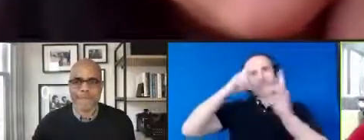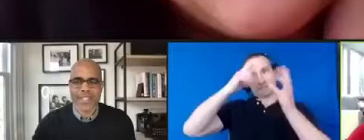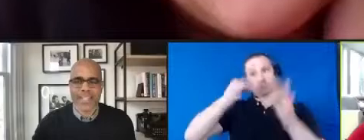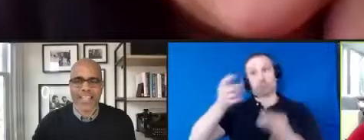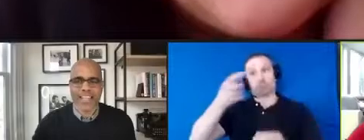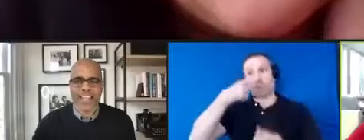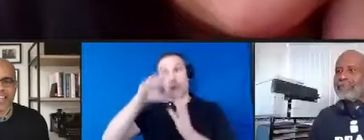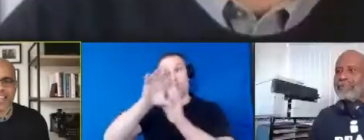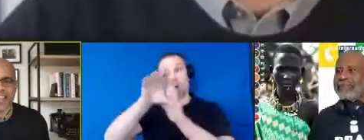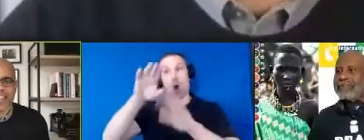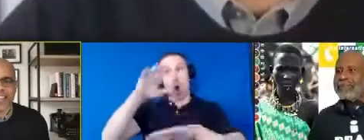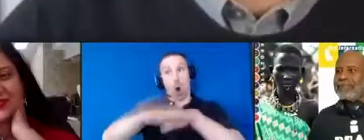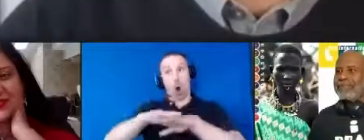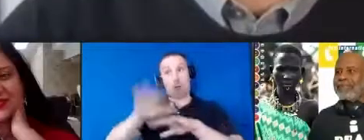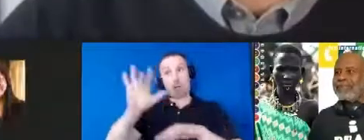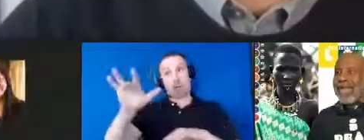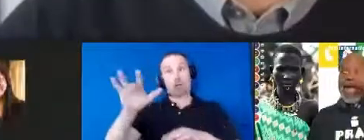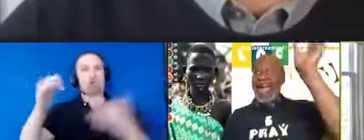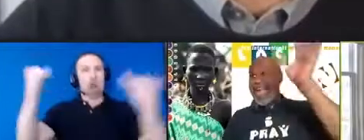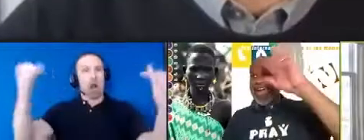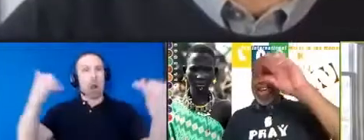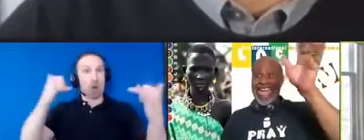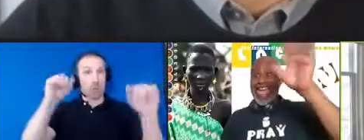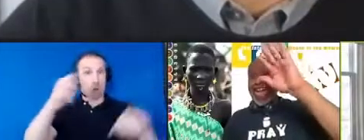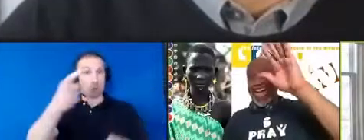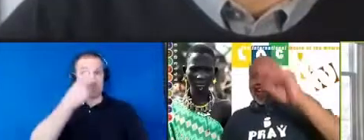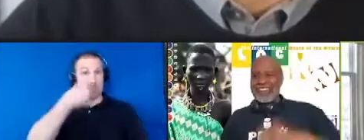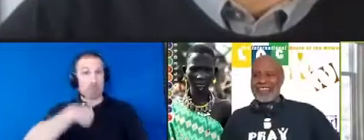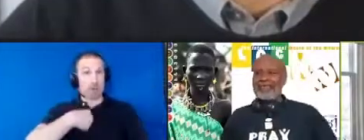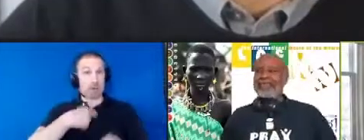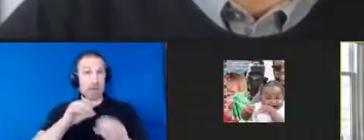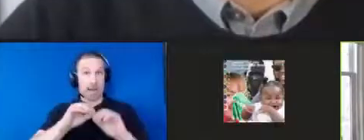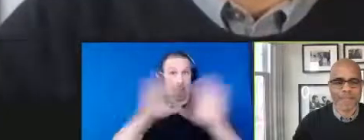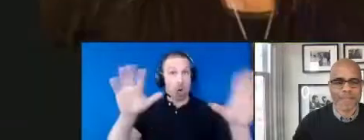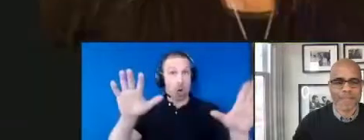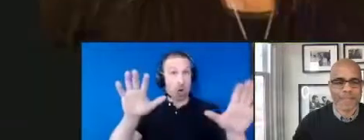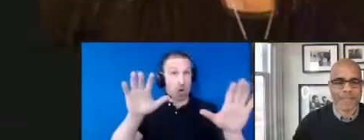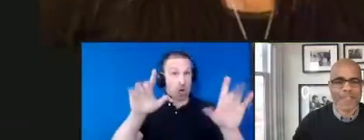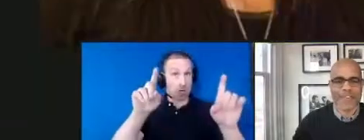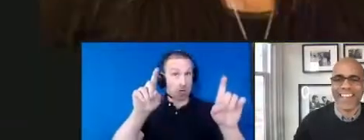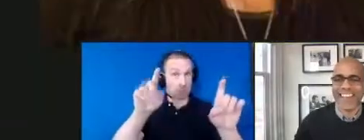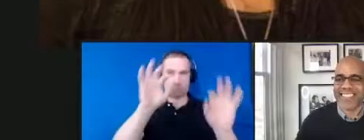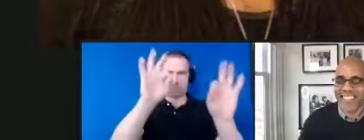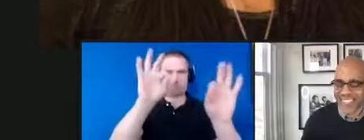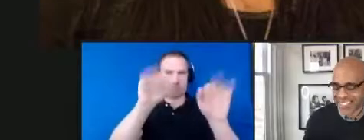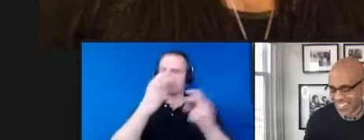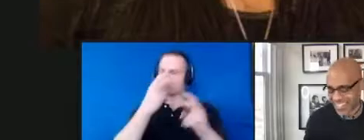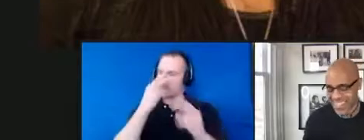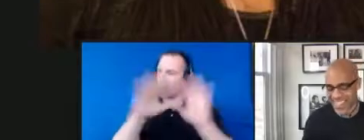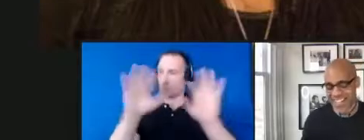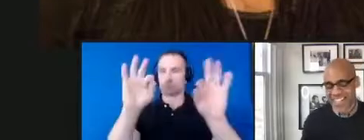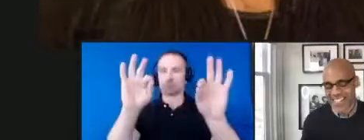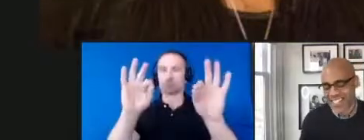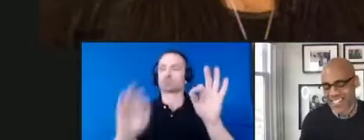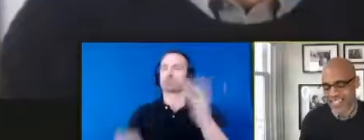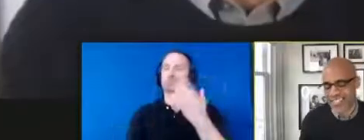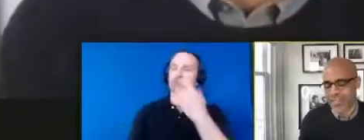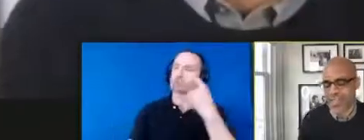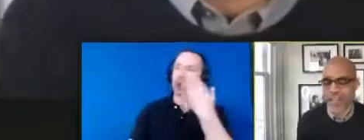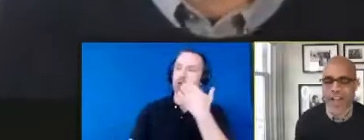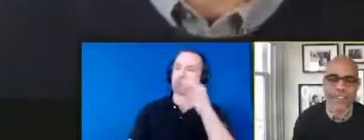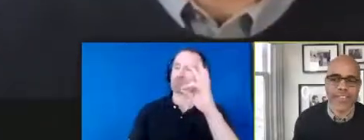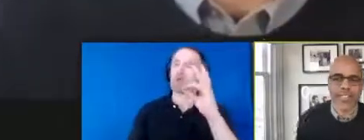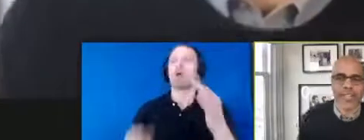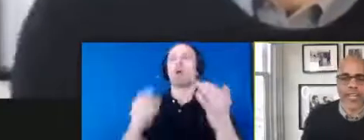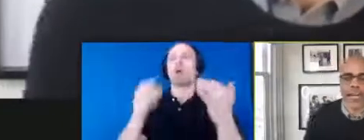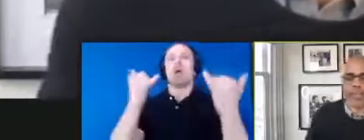us? Hi, I think I'm in. Can you see me? You're good. Okay, sounds good. It's good to